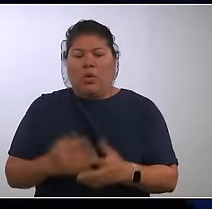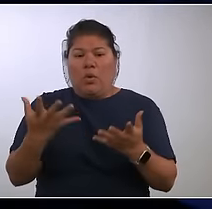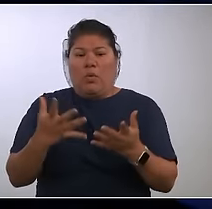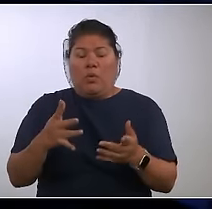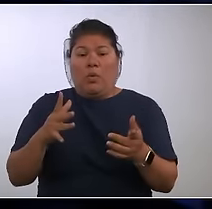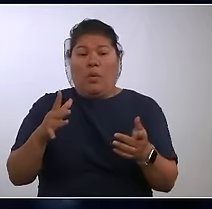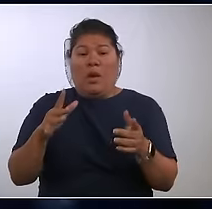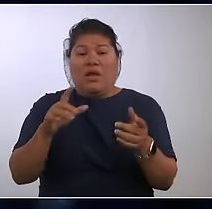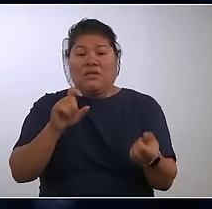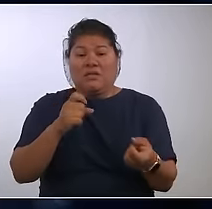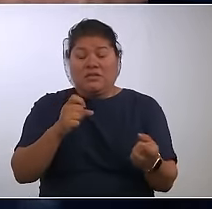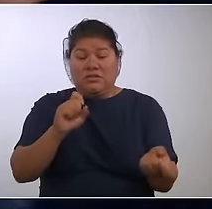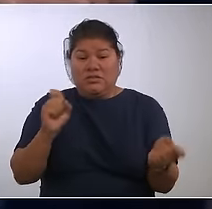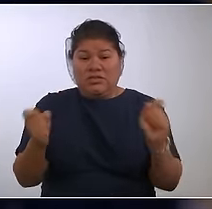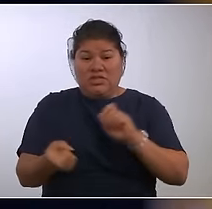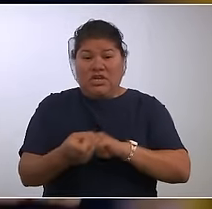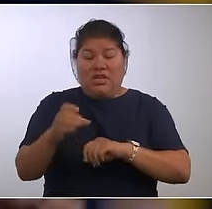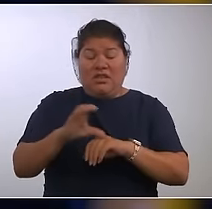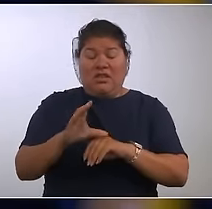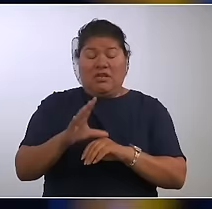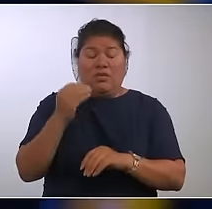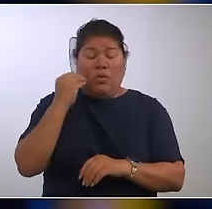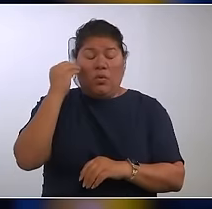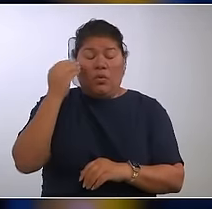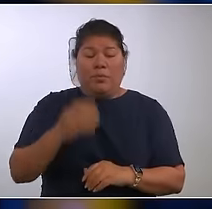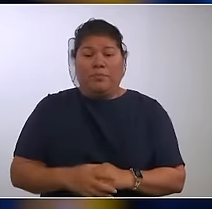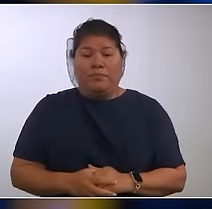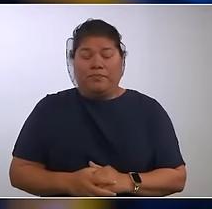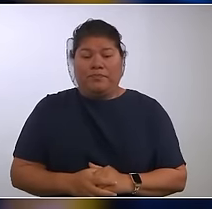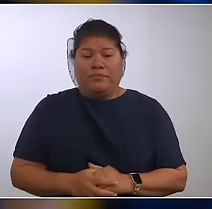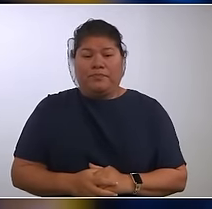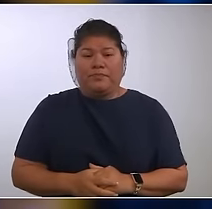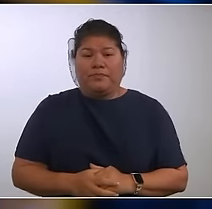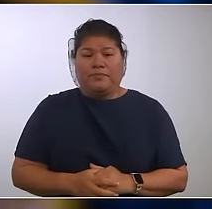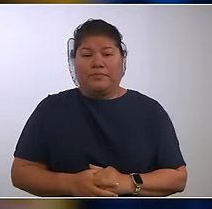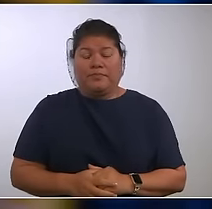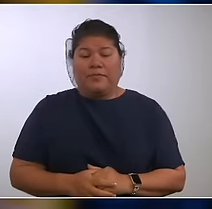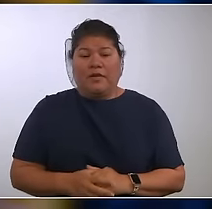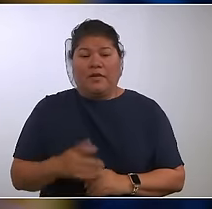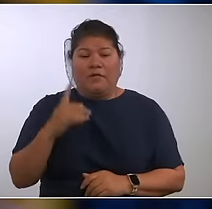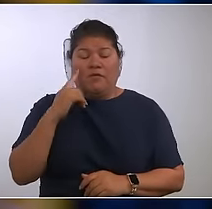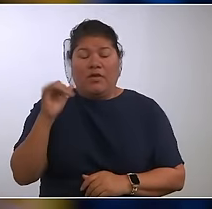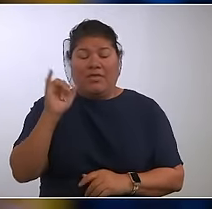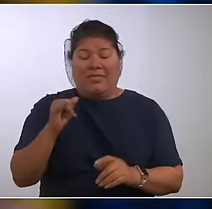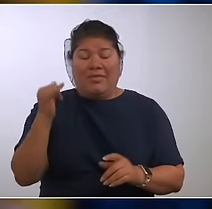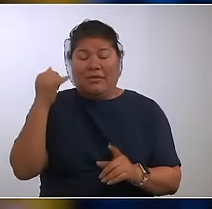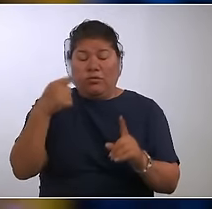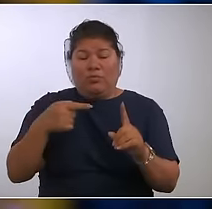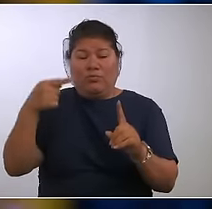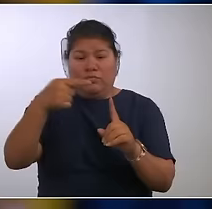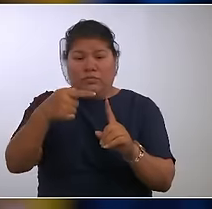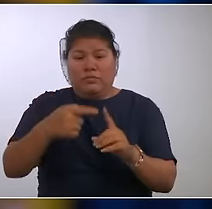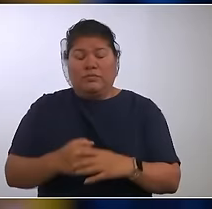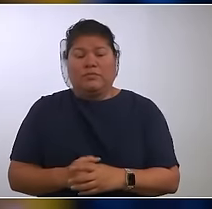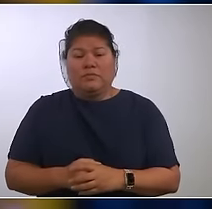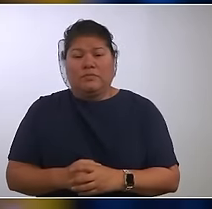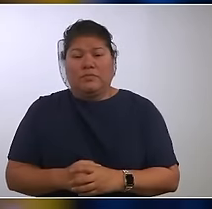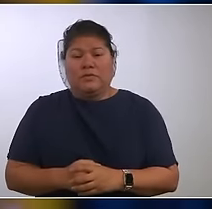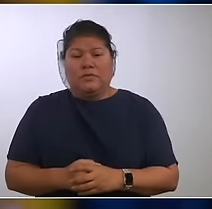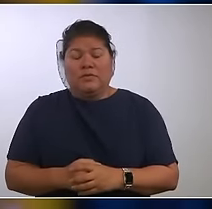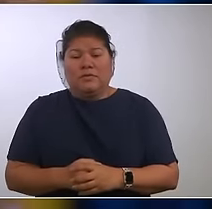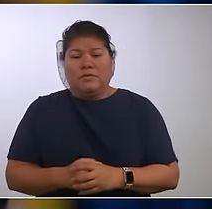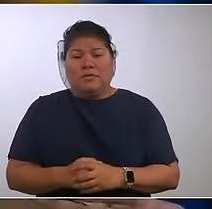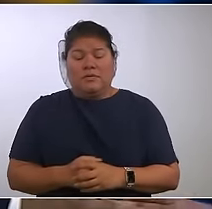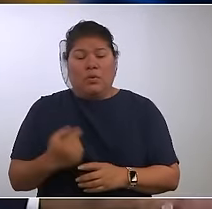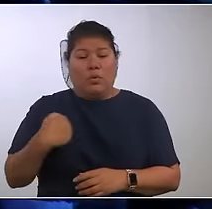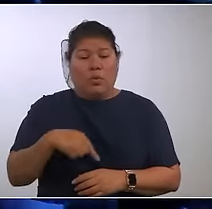estructurar las iglesias locales. We want to structure the local churches. Por esta razón. For this reason. Porque